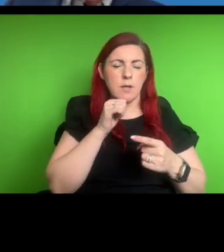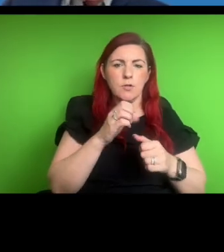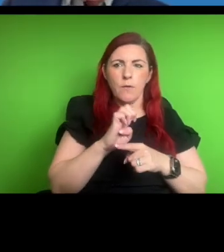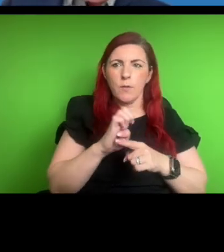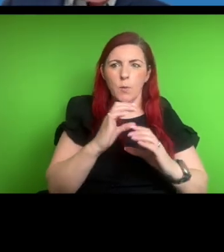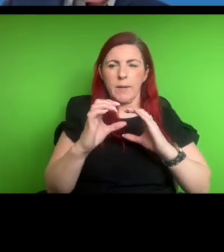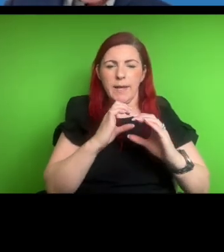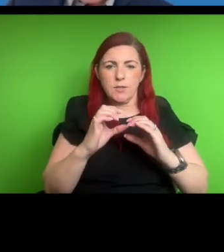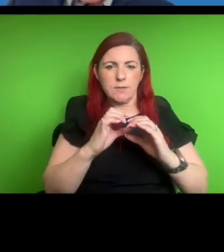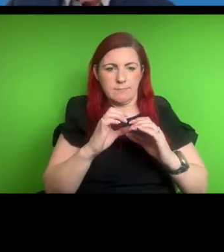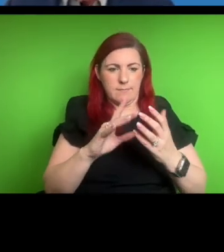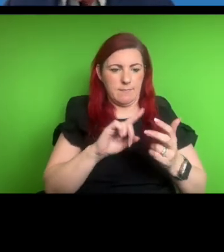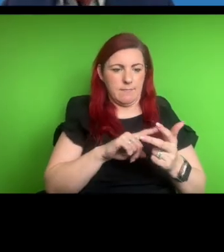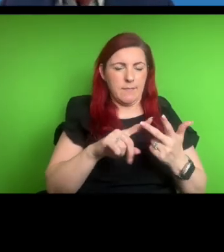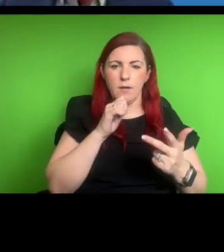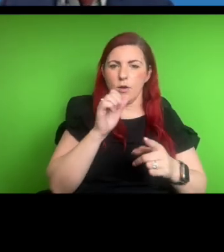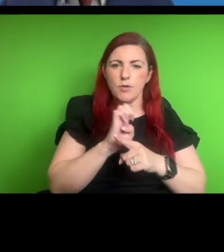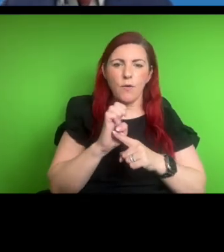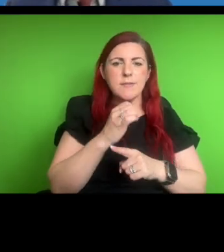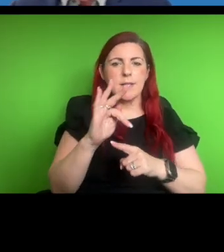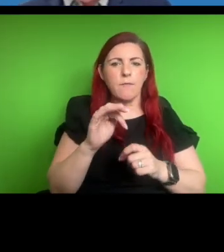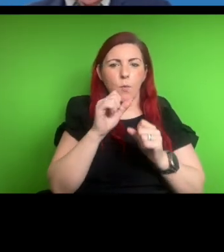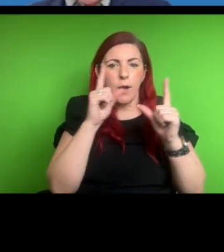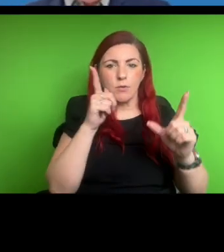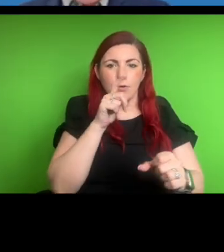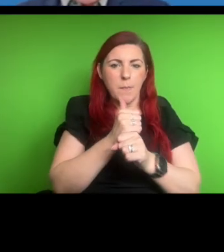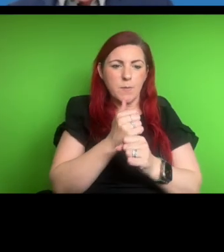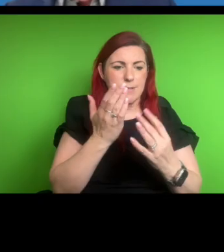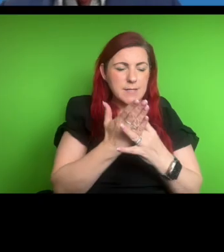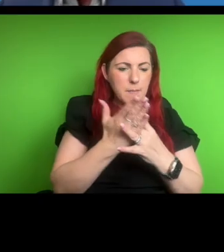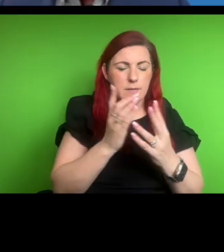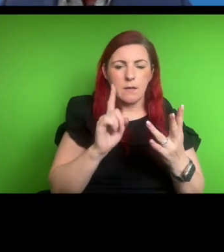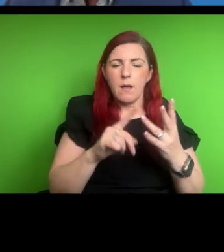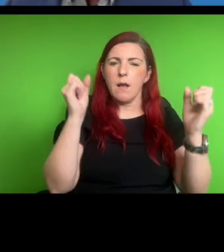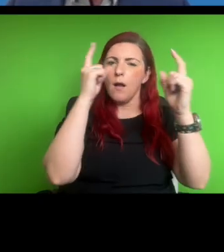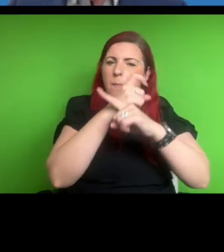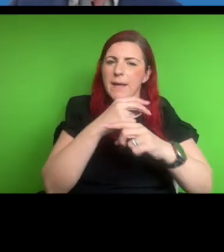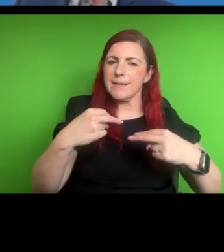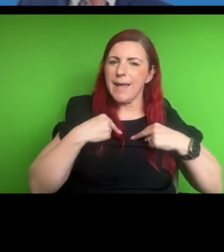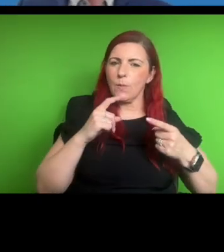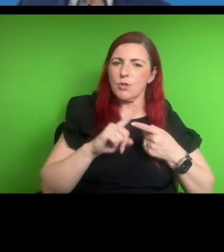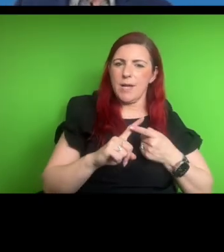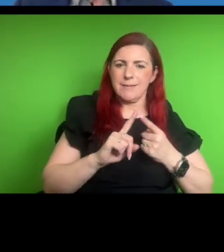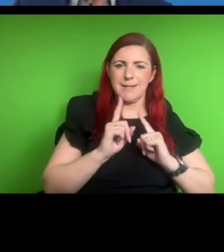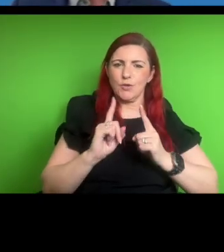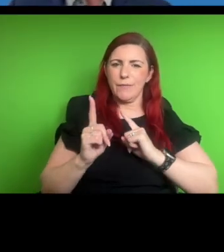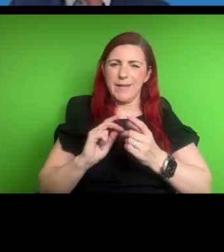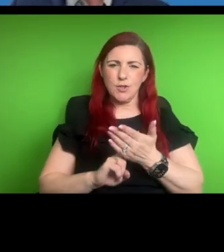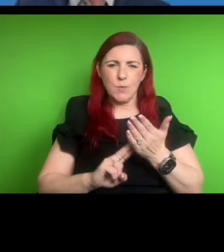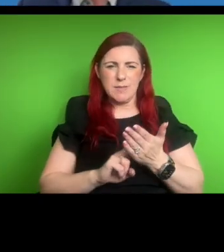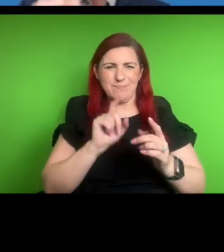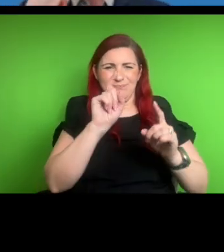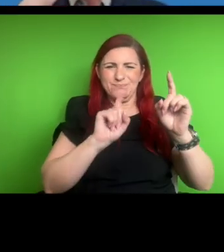around accessibility, complex language and interfaces, and inaccessible